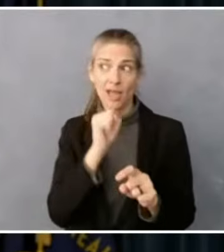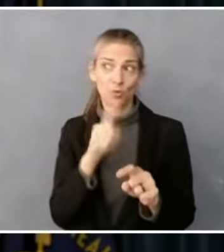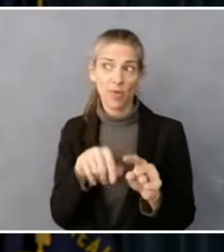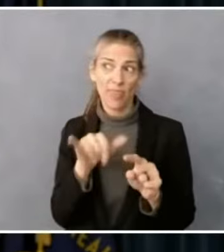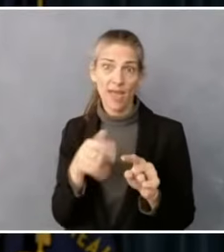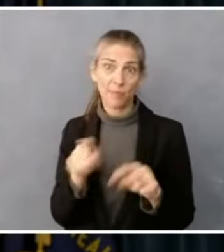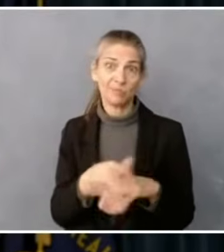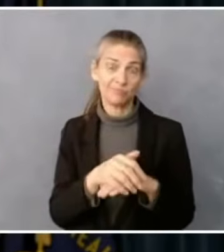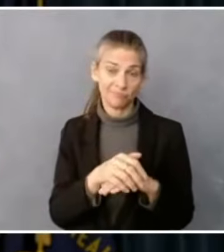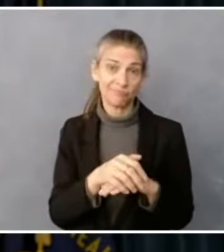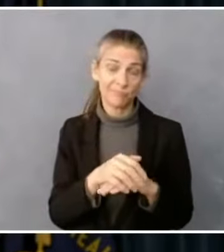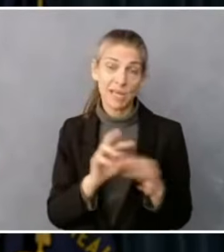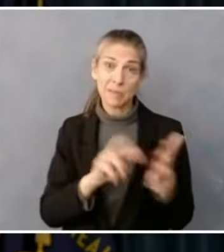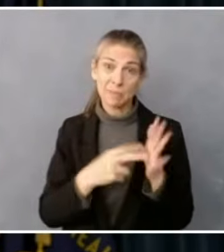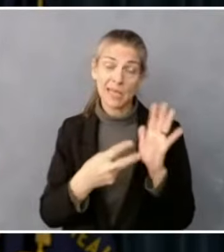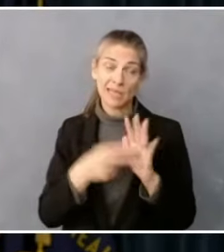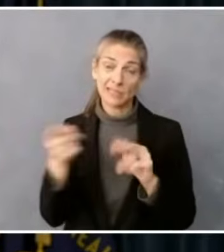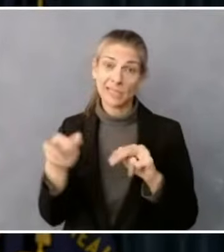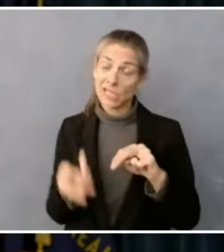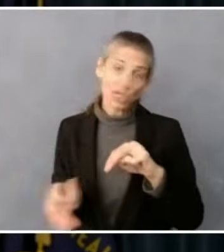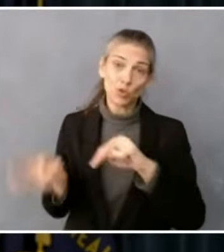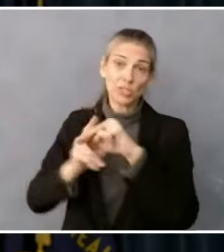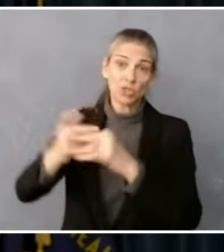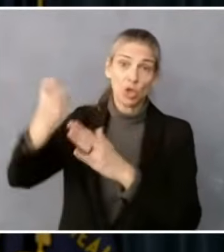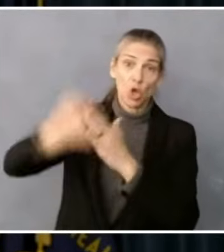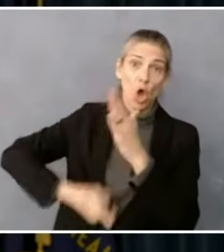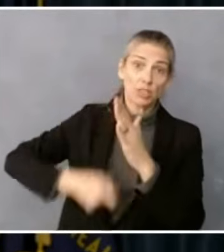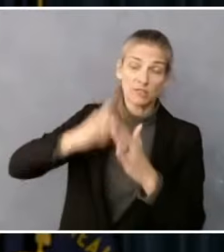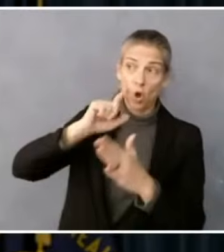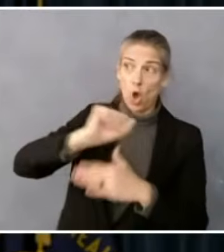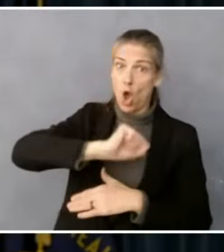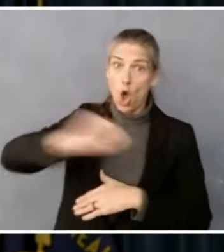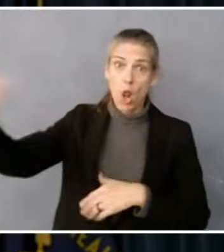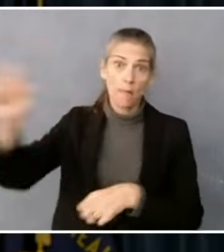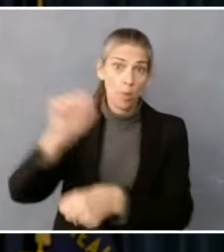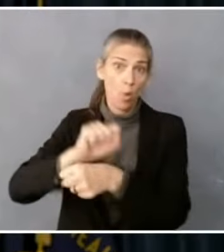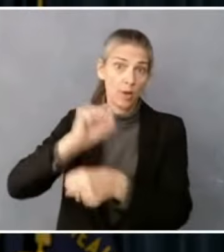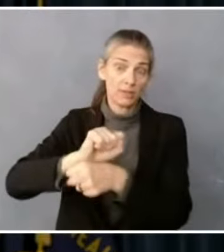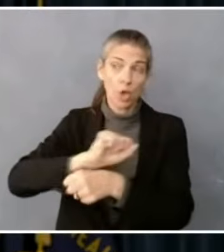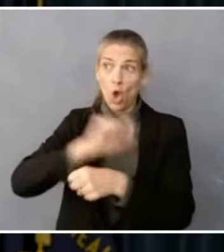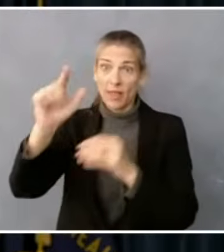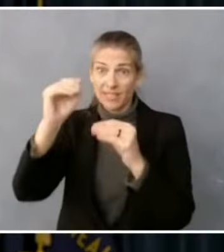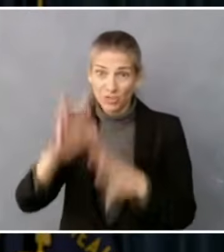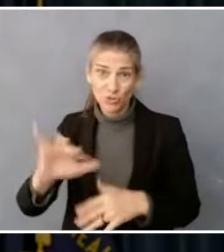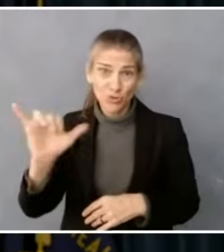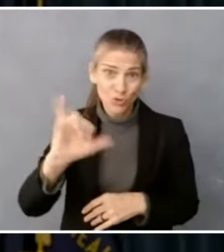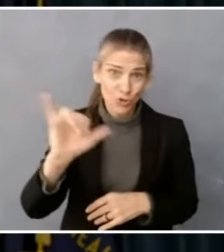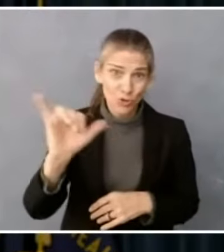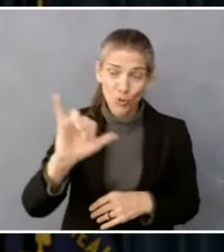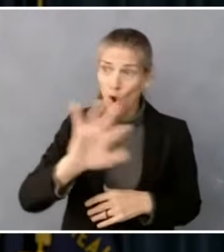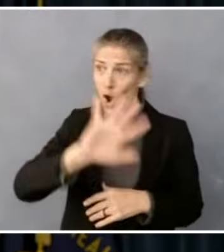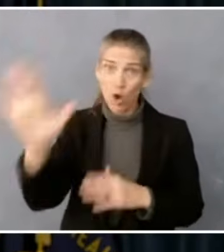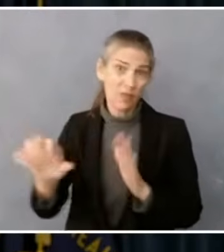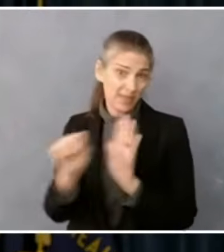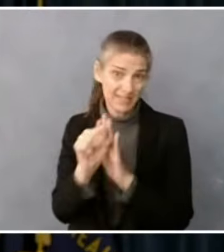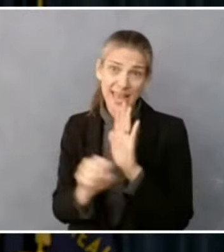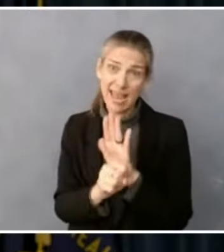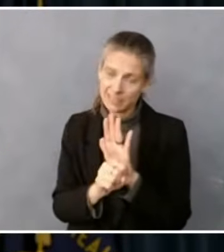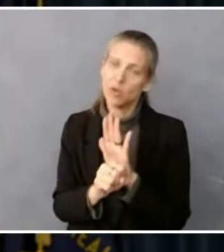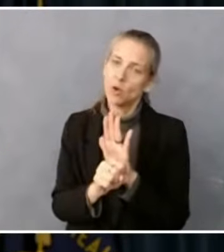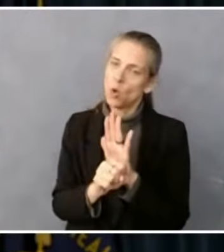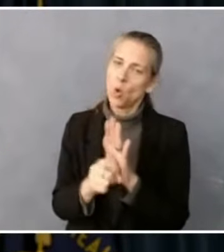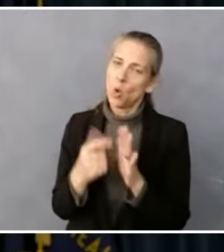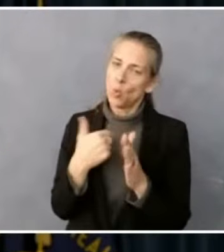would significantly increase the cost to every single employee, all of our teachers too, all around the state. And so we're moving through that